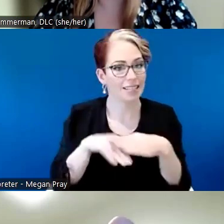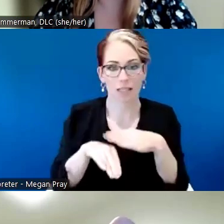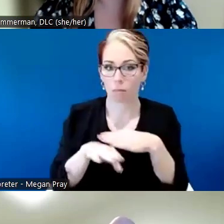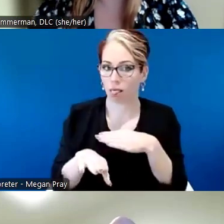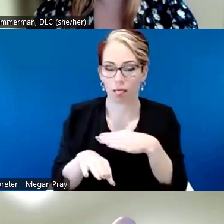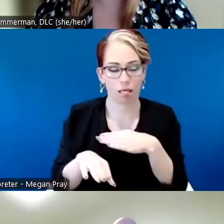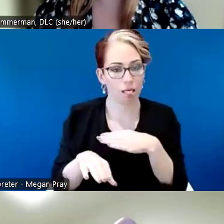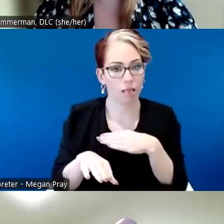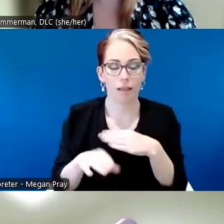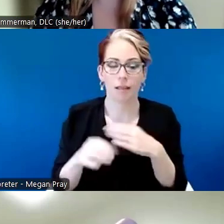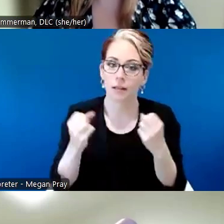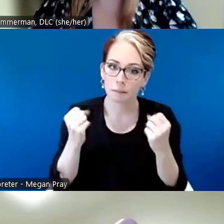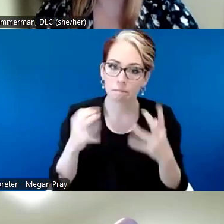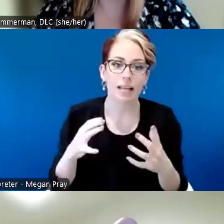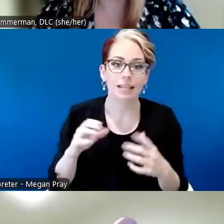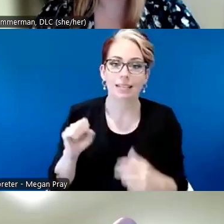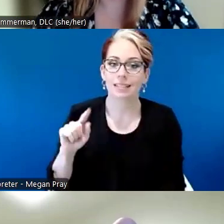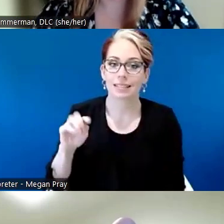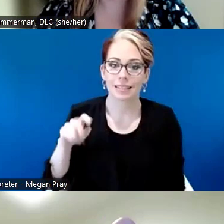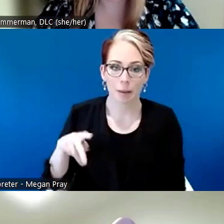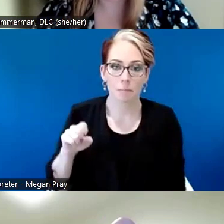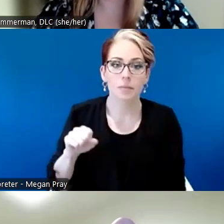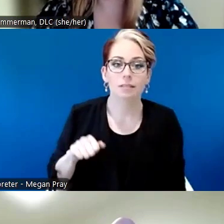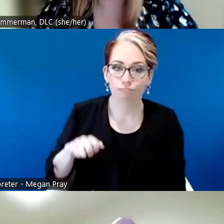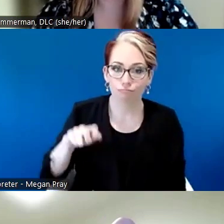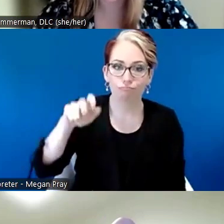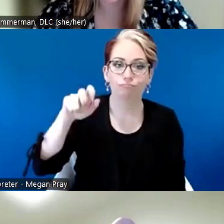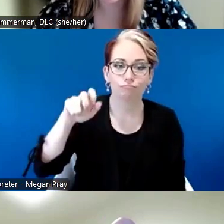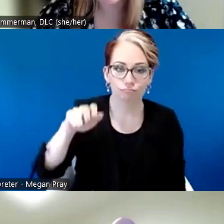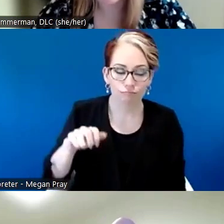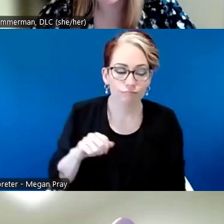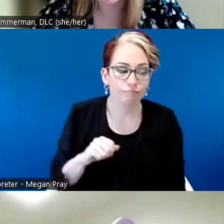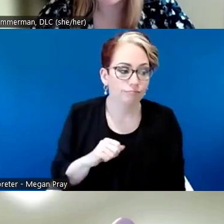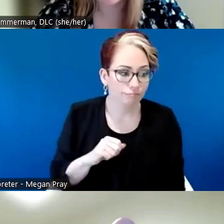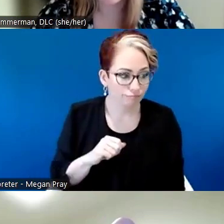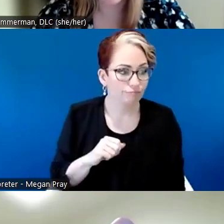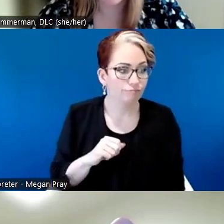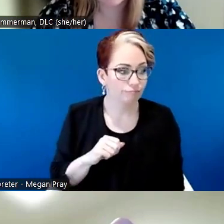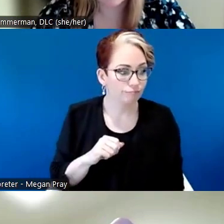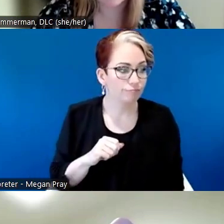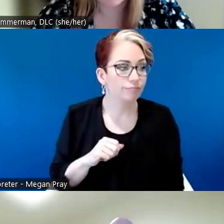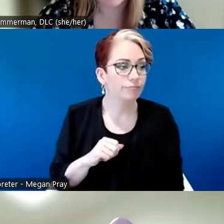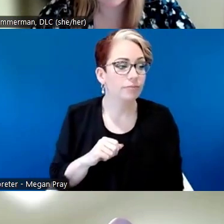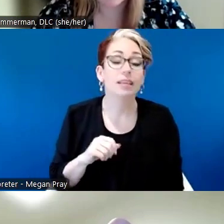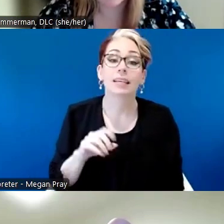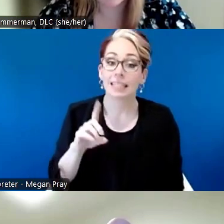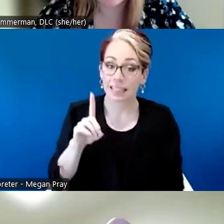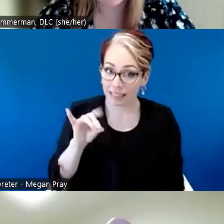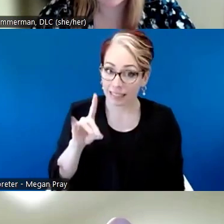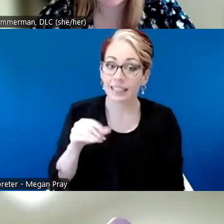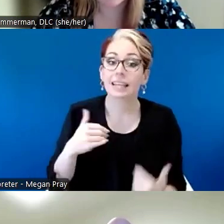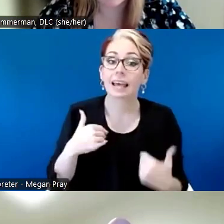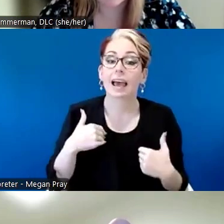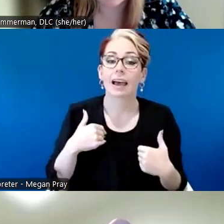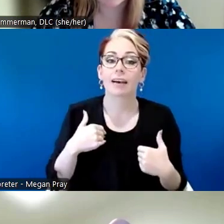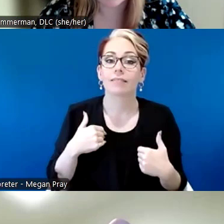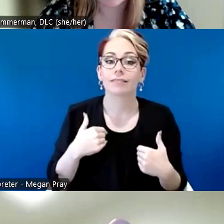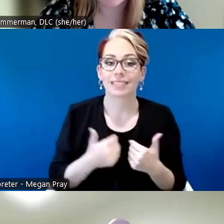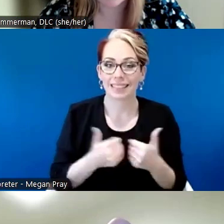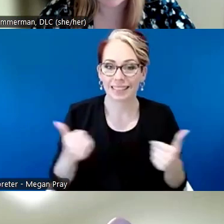multiple steps. And so there was an alternate accessible entrance that